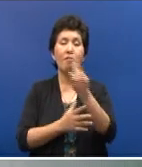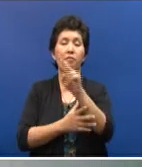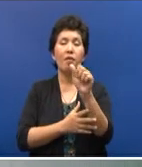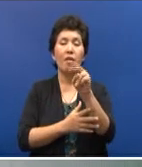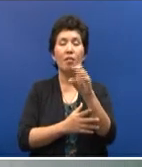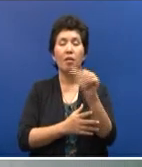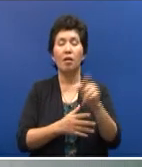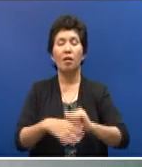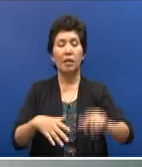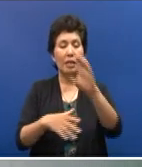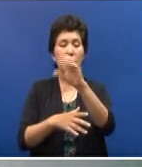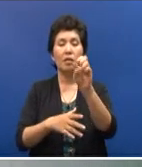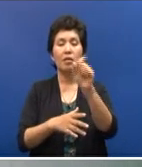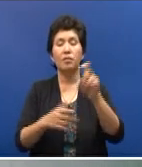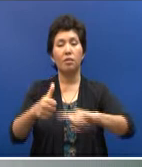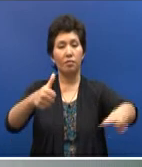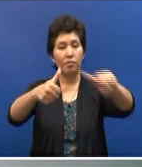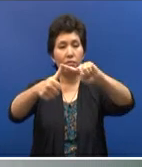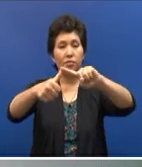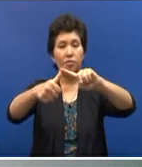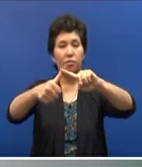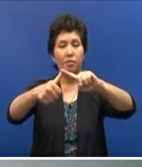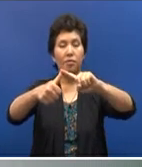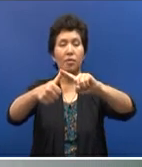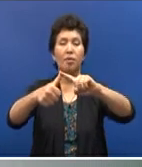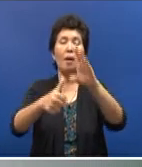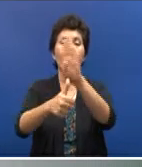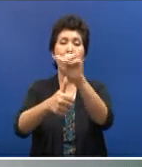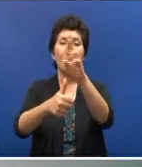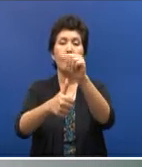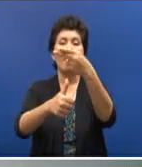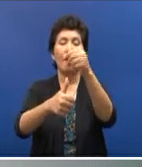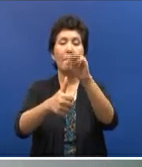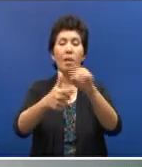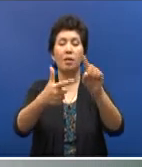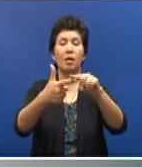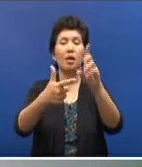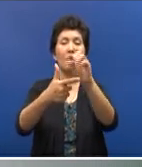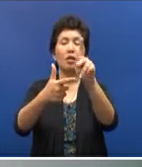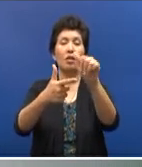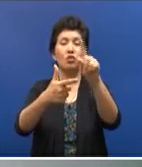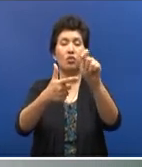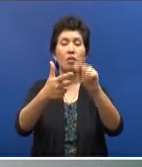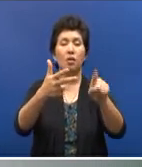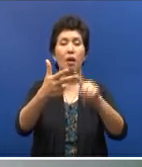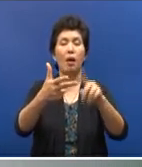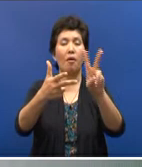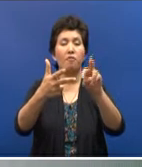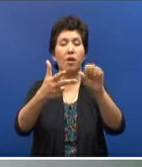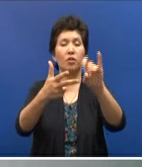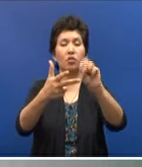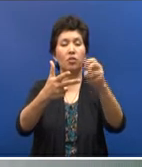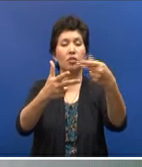in this case system. The first one is Brahmin, second one is Kshatriya, okay, the third one is